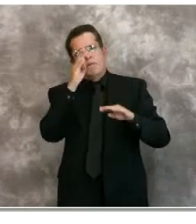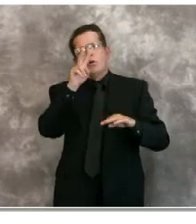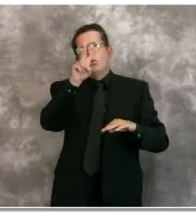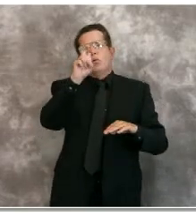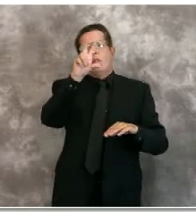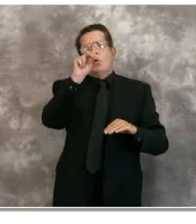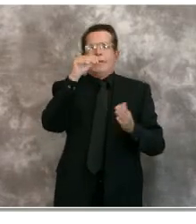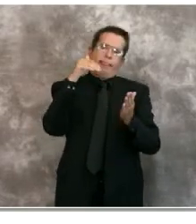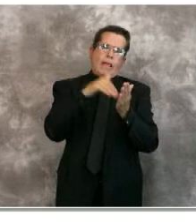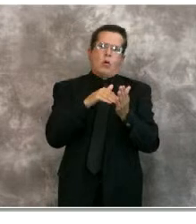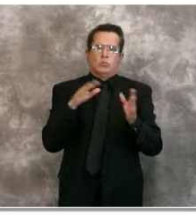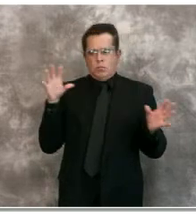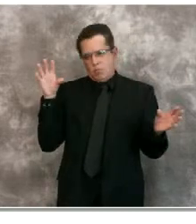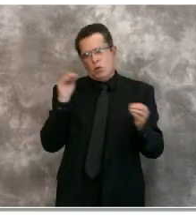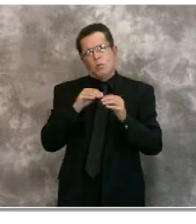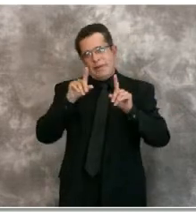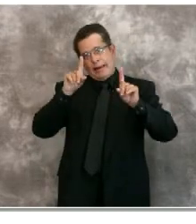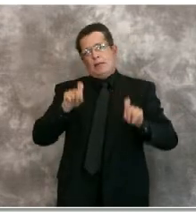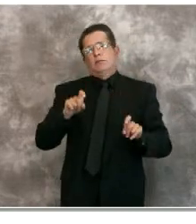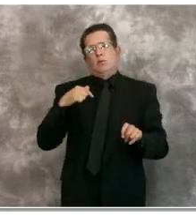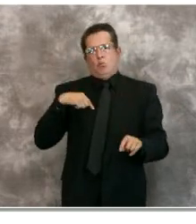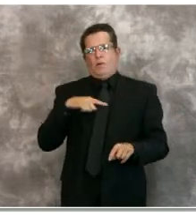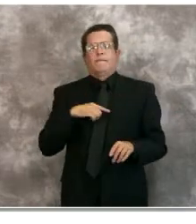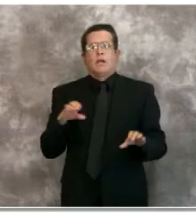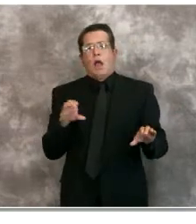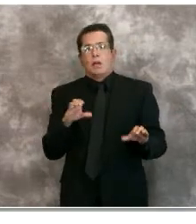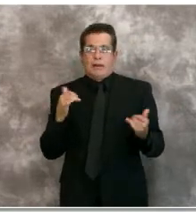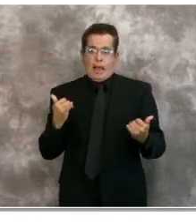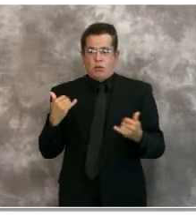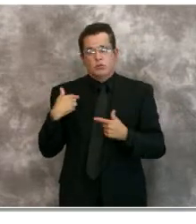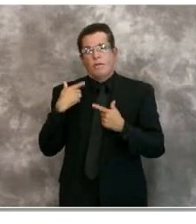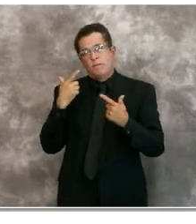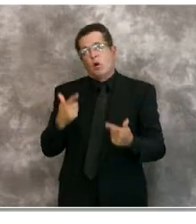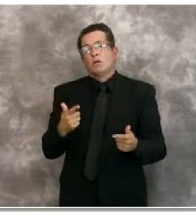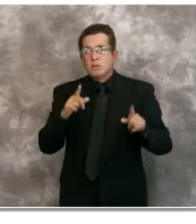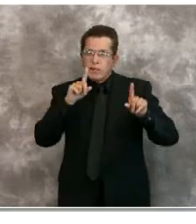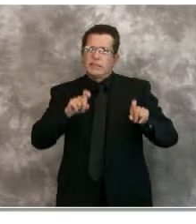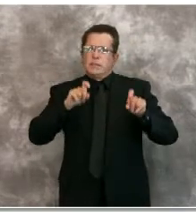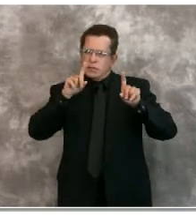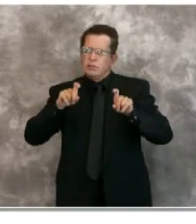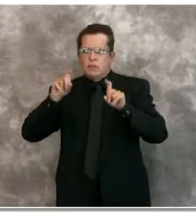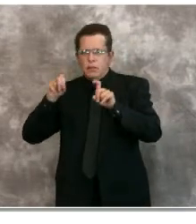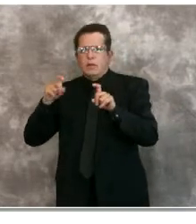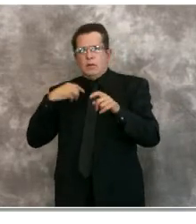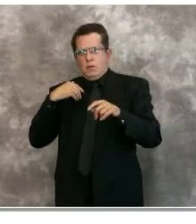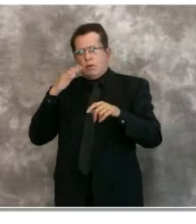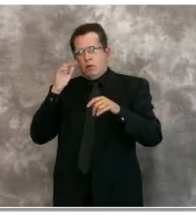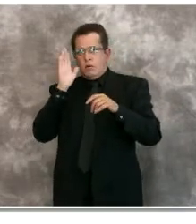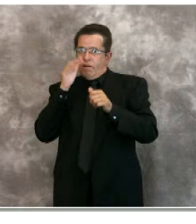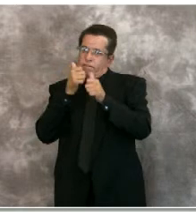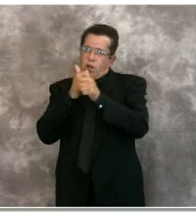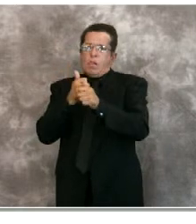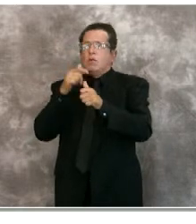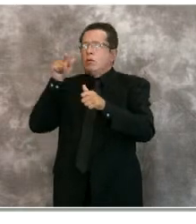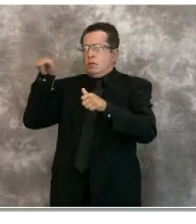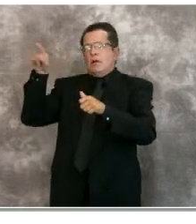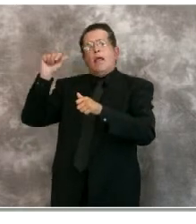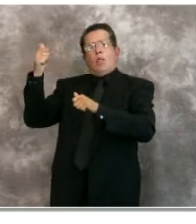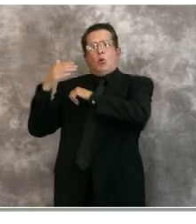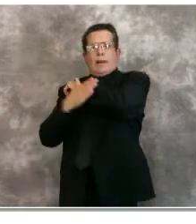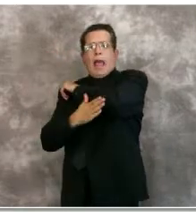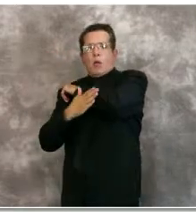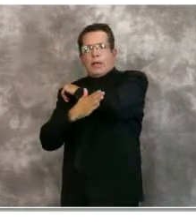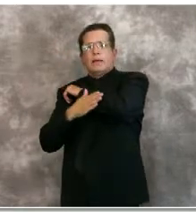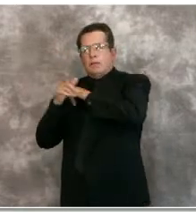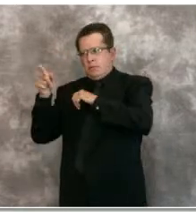230,000 tests that have been reported in our region. And so this puts us online with some of the counties that have had the most success in testing,